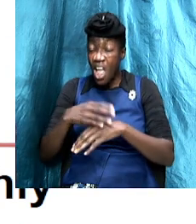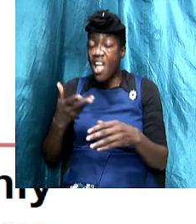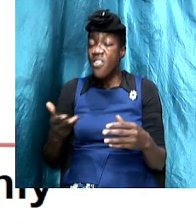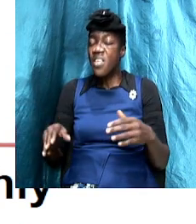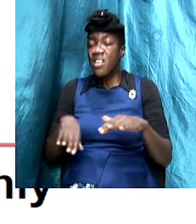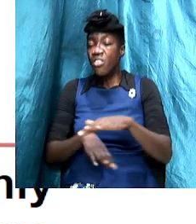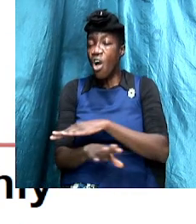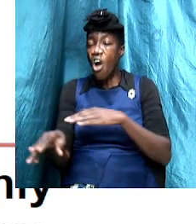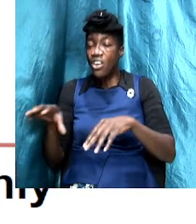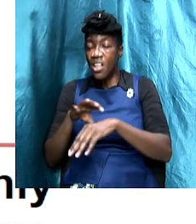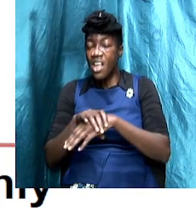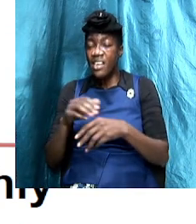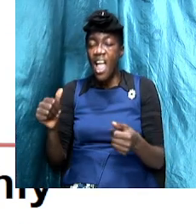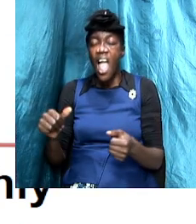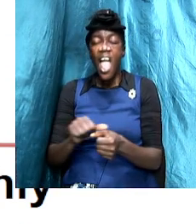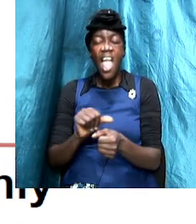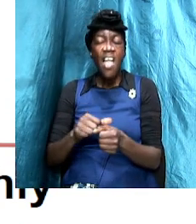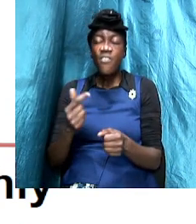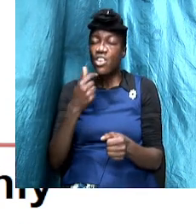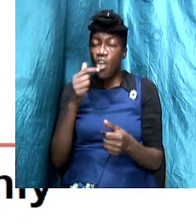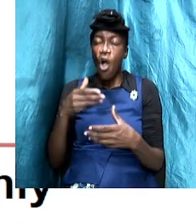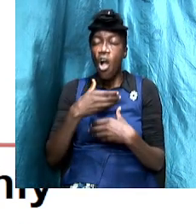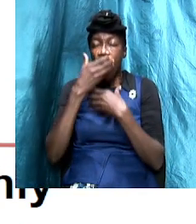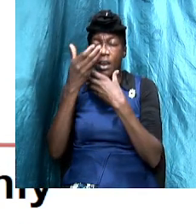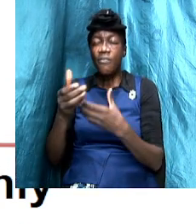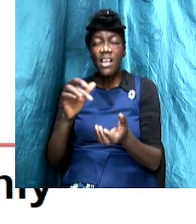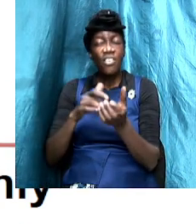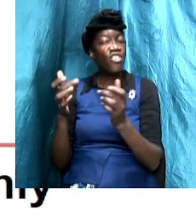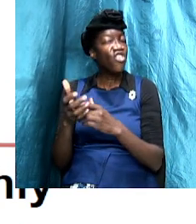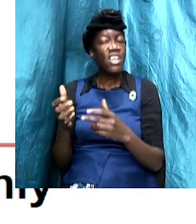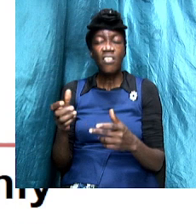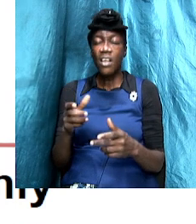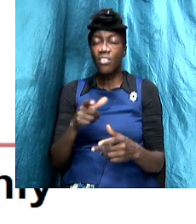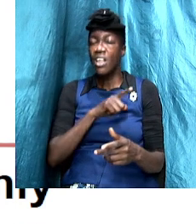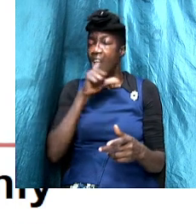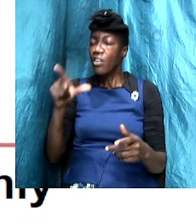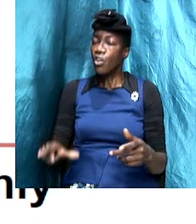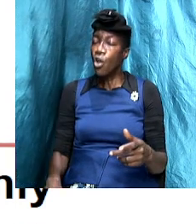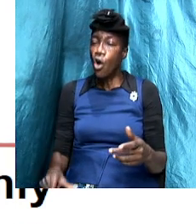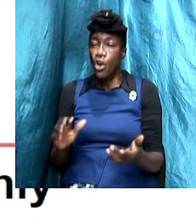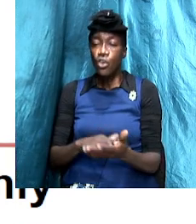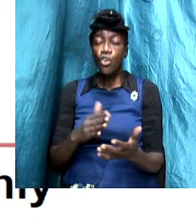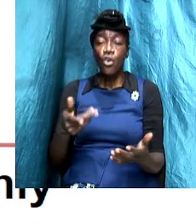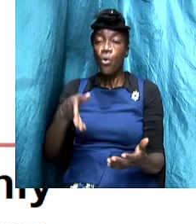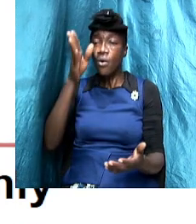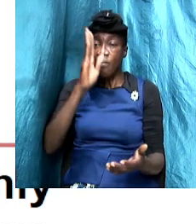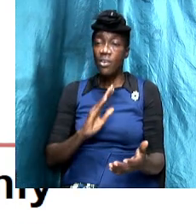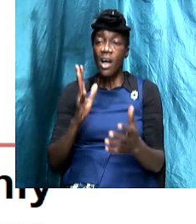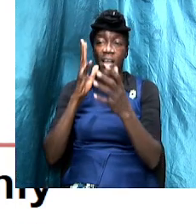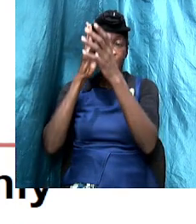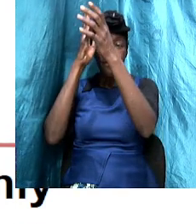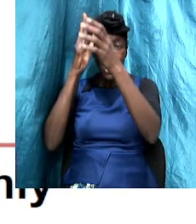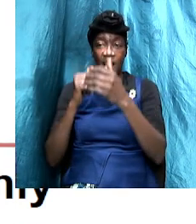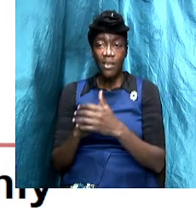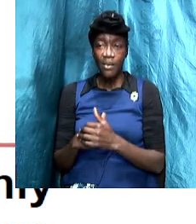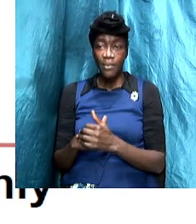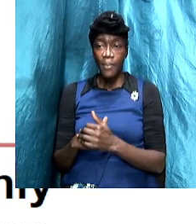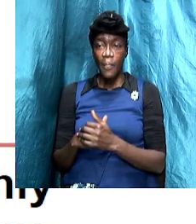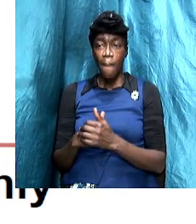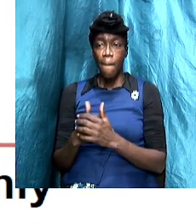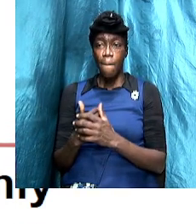earth. And that every tongue should confess that Jesus Christ is Lord to the glory of God the Father.